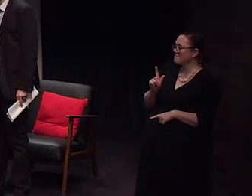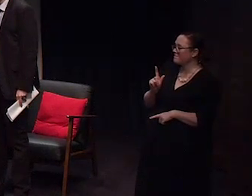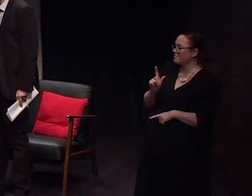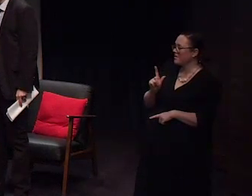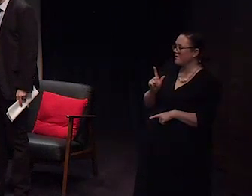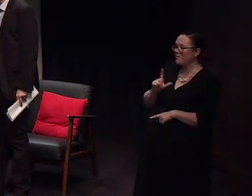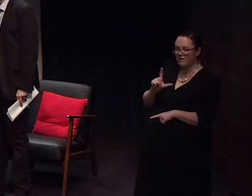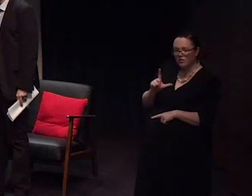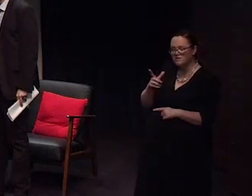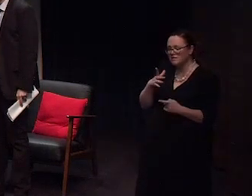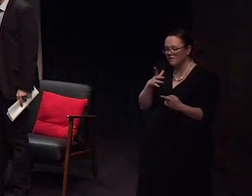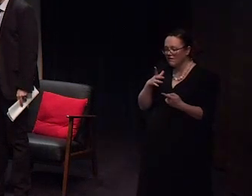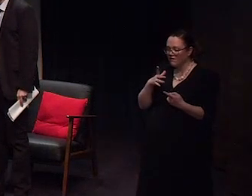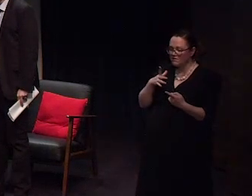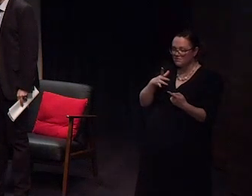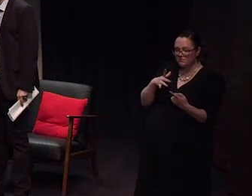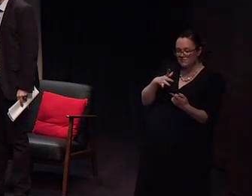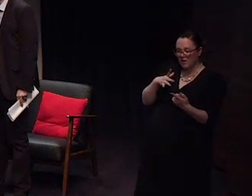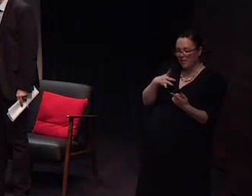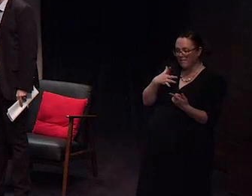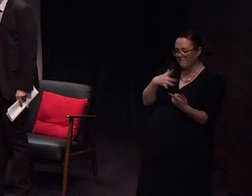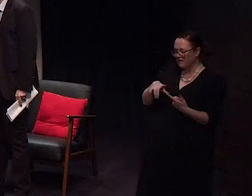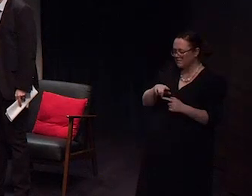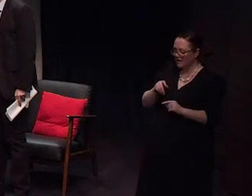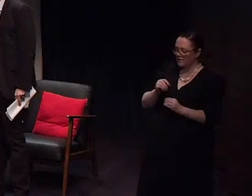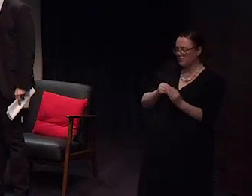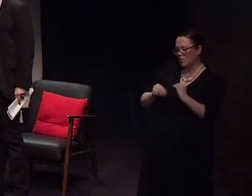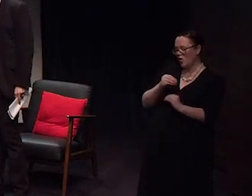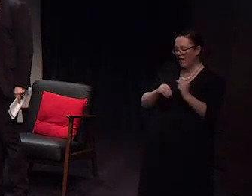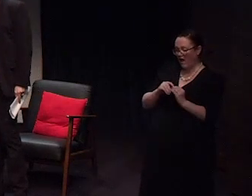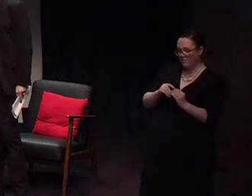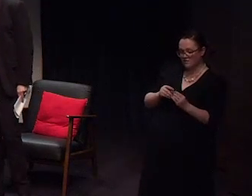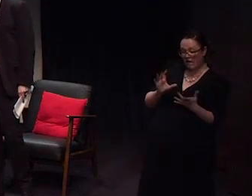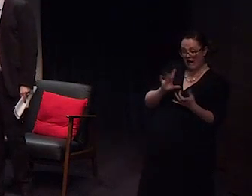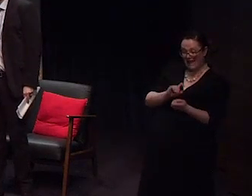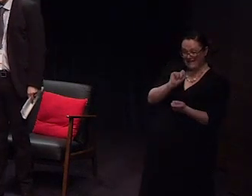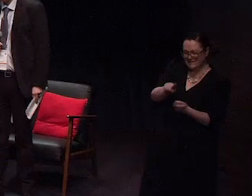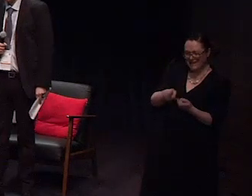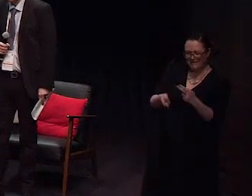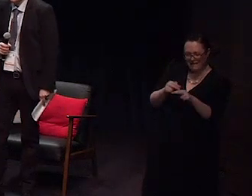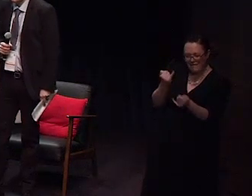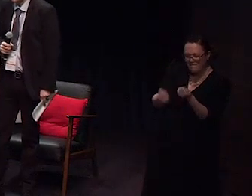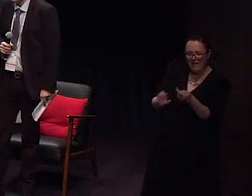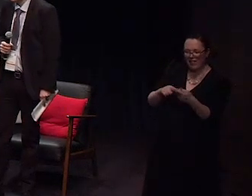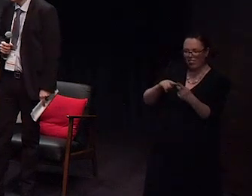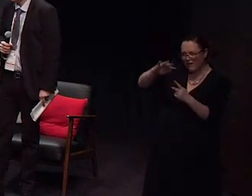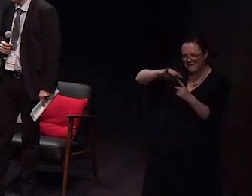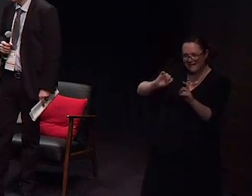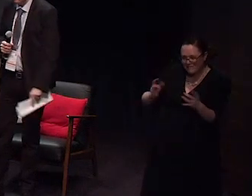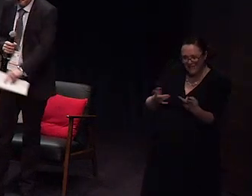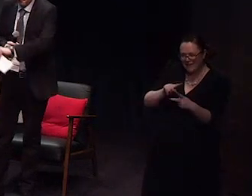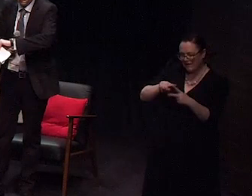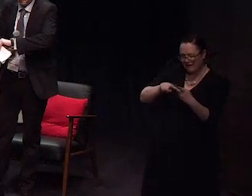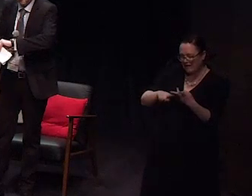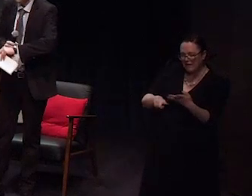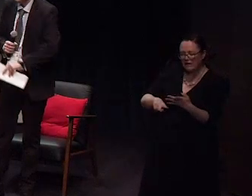just need to stop and start. Thank you. I think we are running